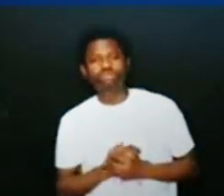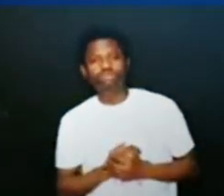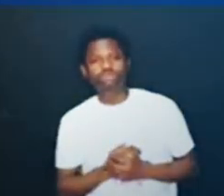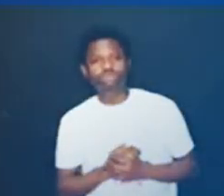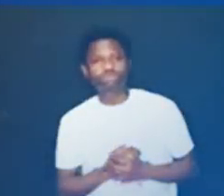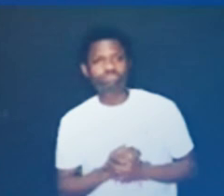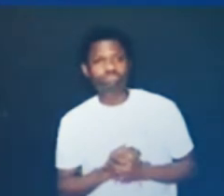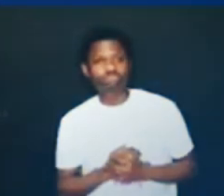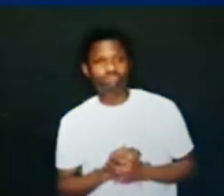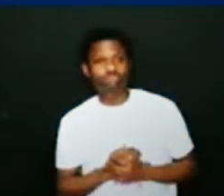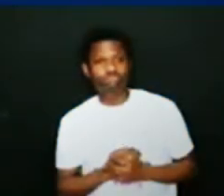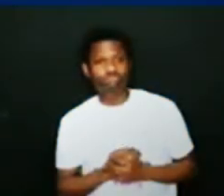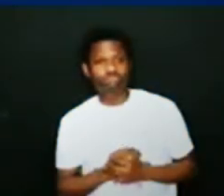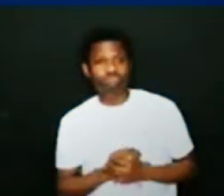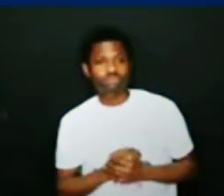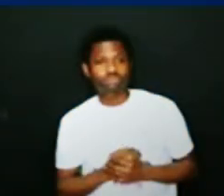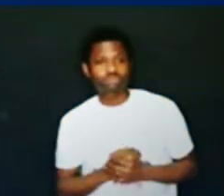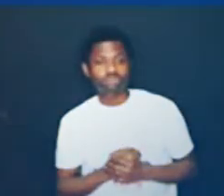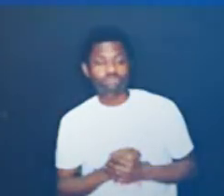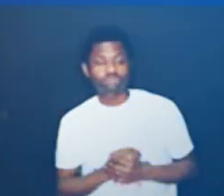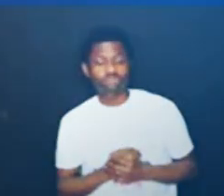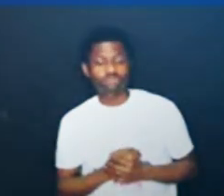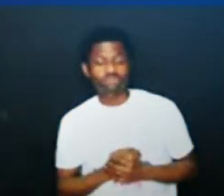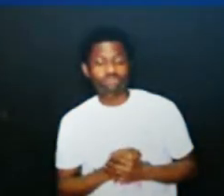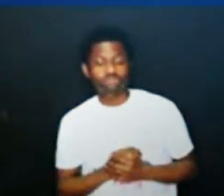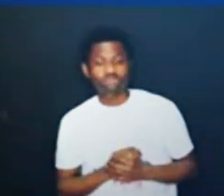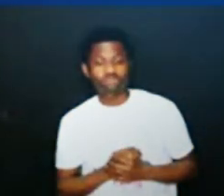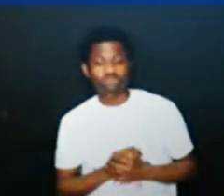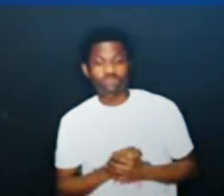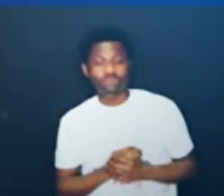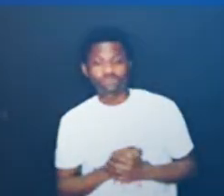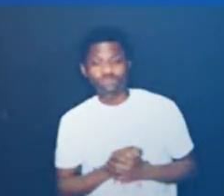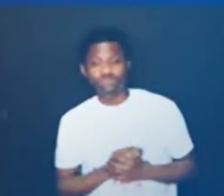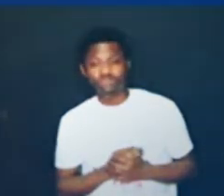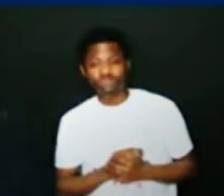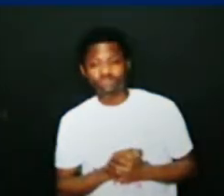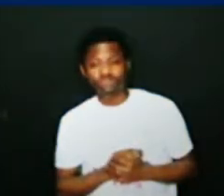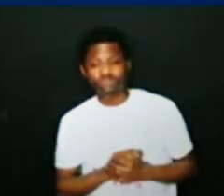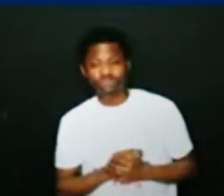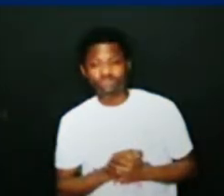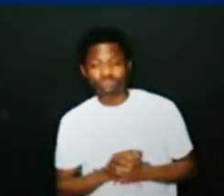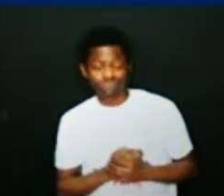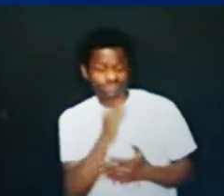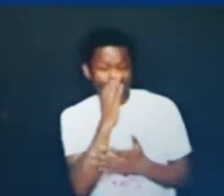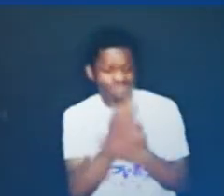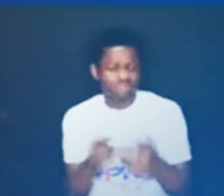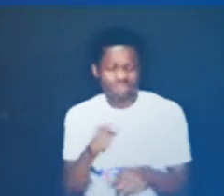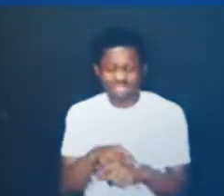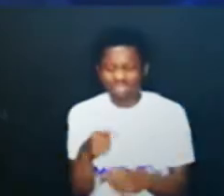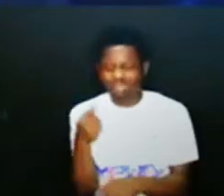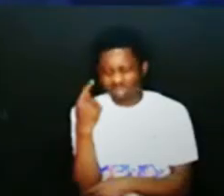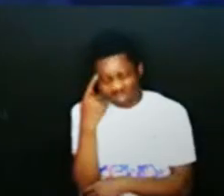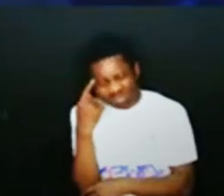Sometimes you may think that someone is offending you, but before you say Jack, you're already in the grave.